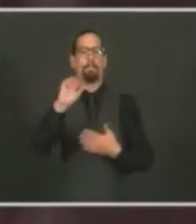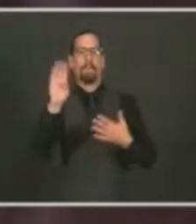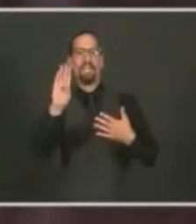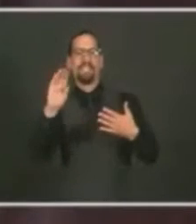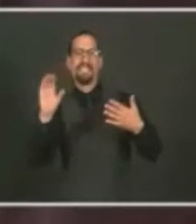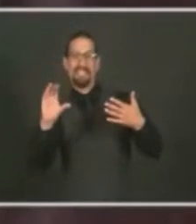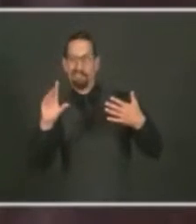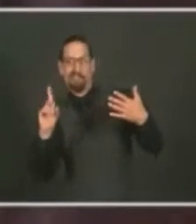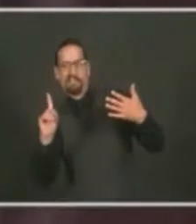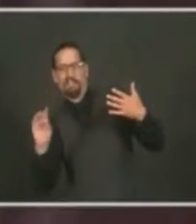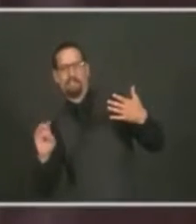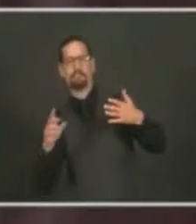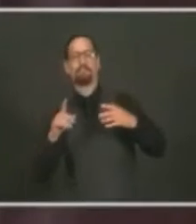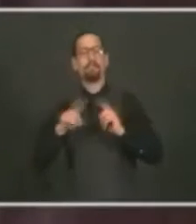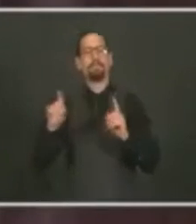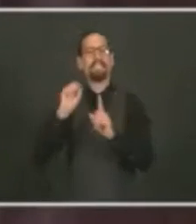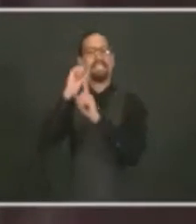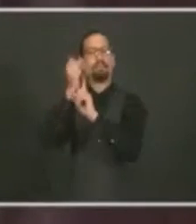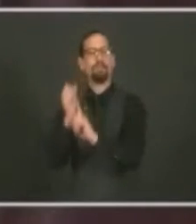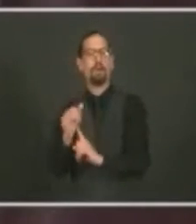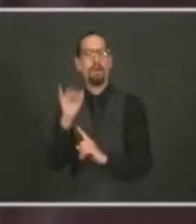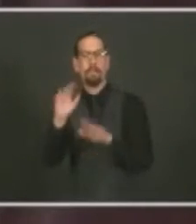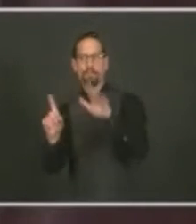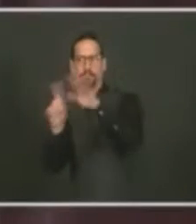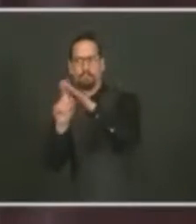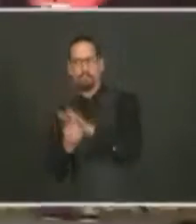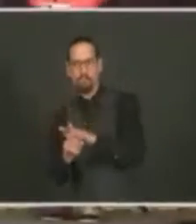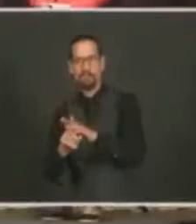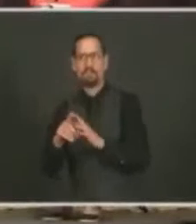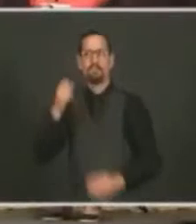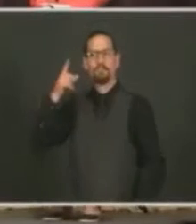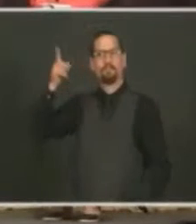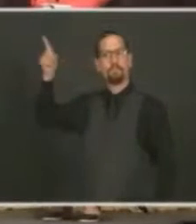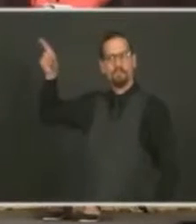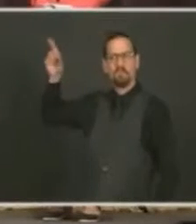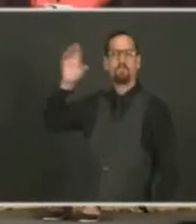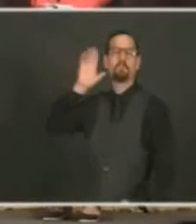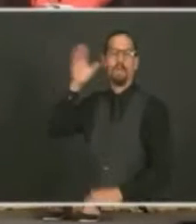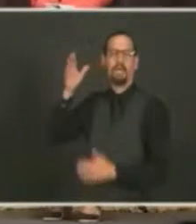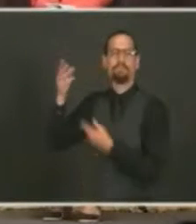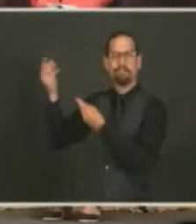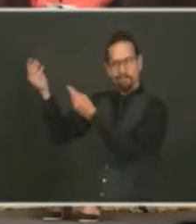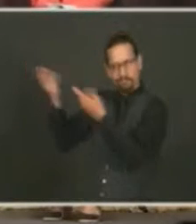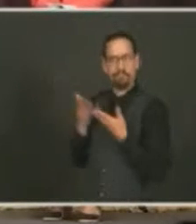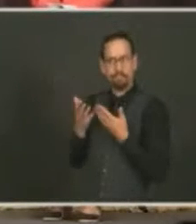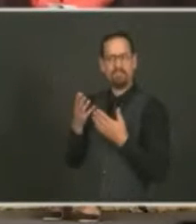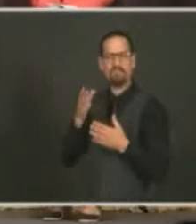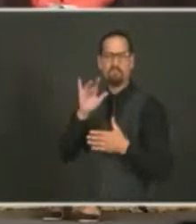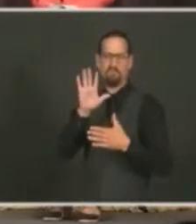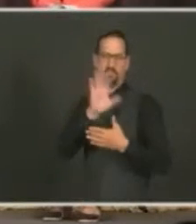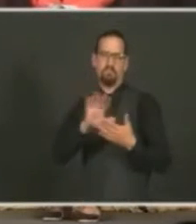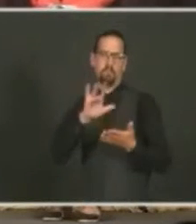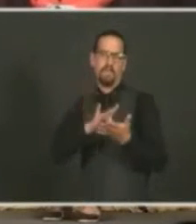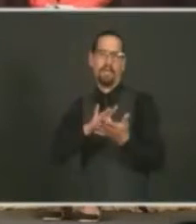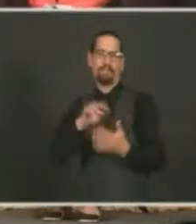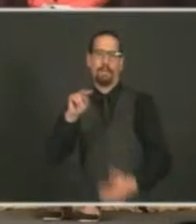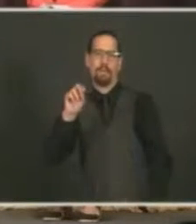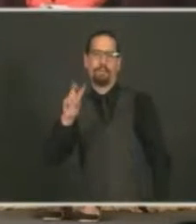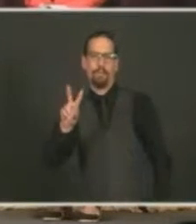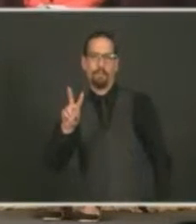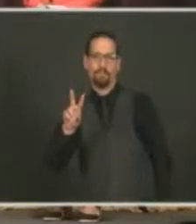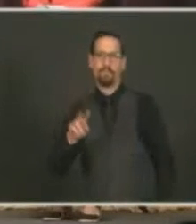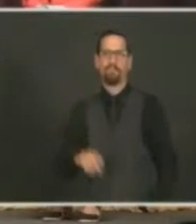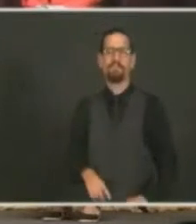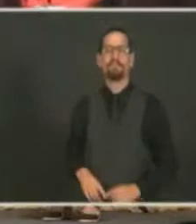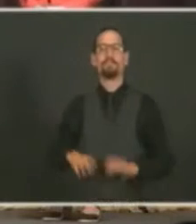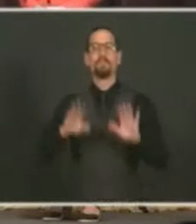mid-November, and the hard work will really happen then. But is it fair to say, from an oversight perspective, that the General Assembly